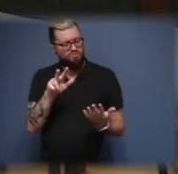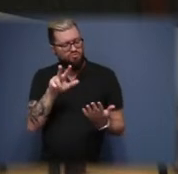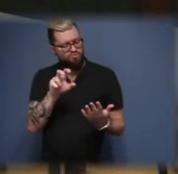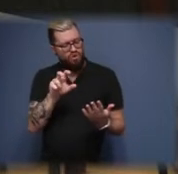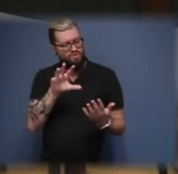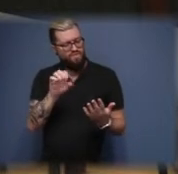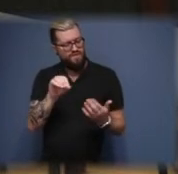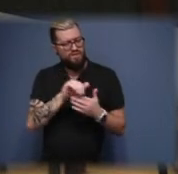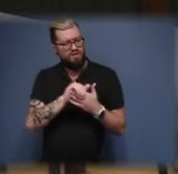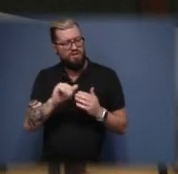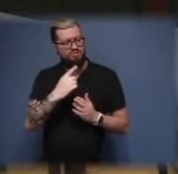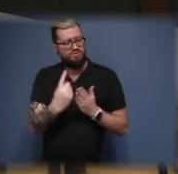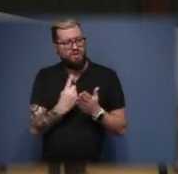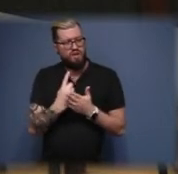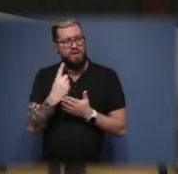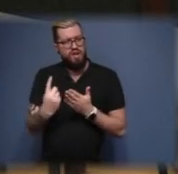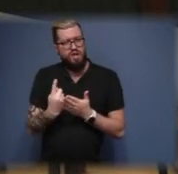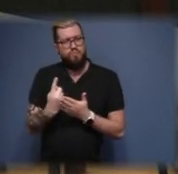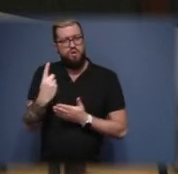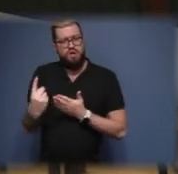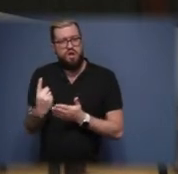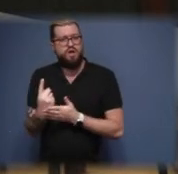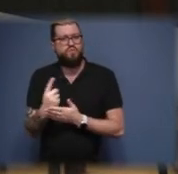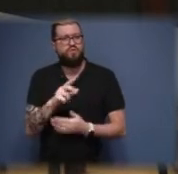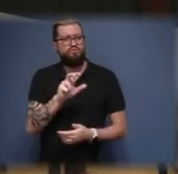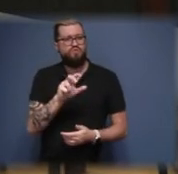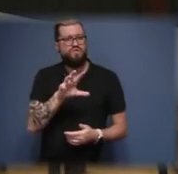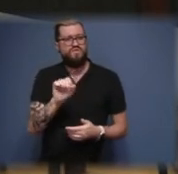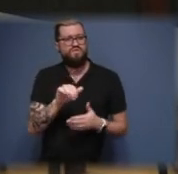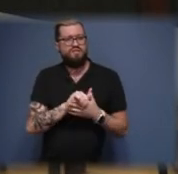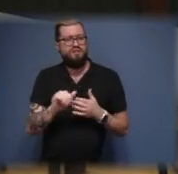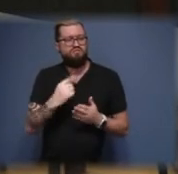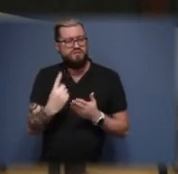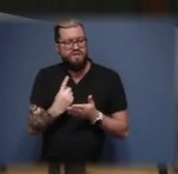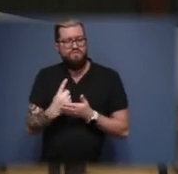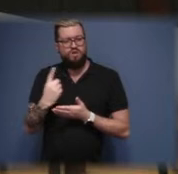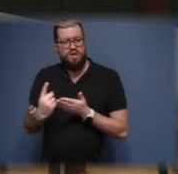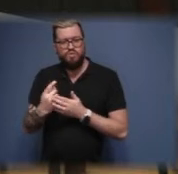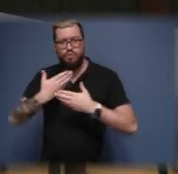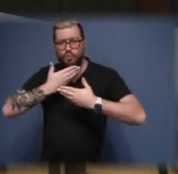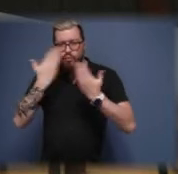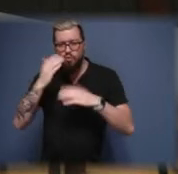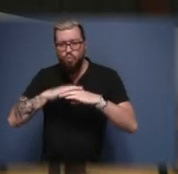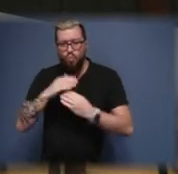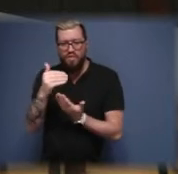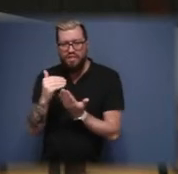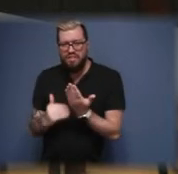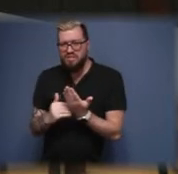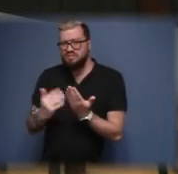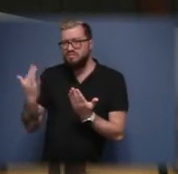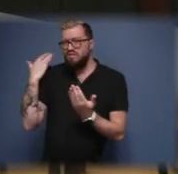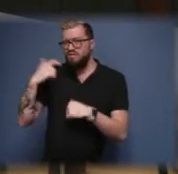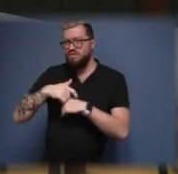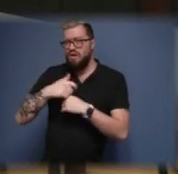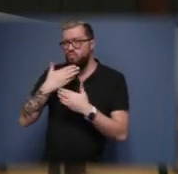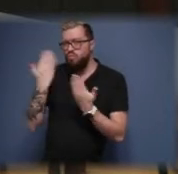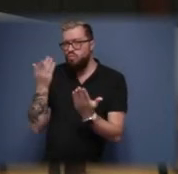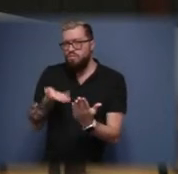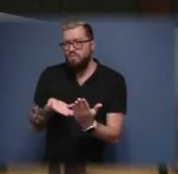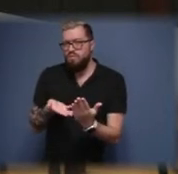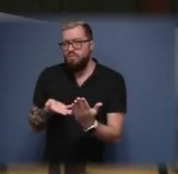$350 an hour seemed to me to not be on that list at the time. Now,